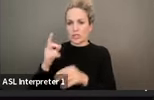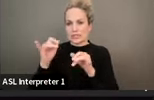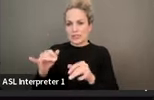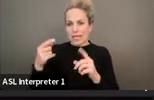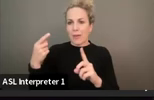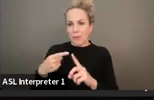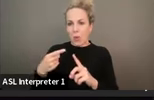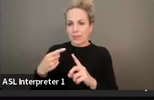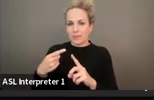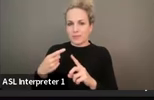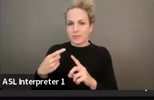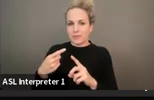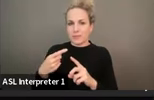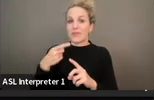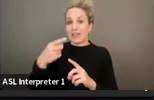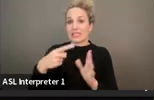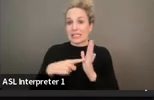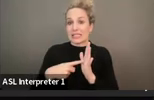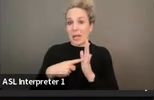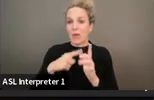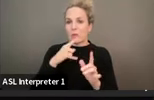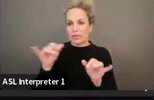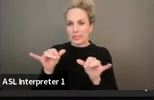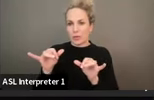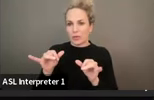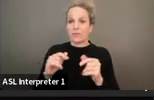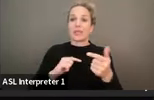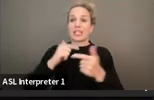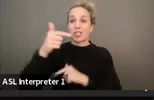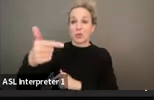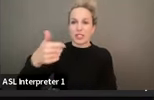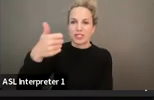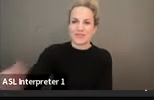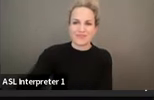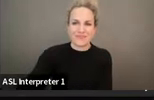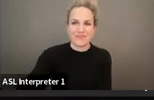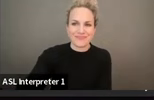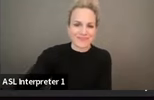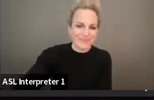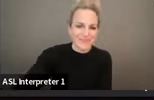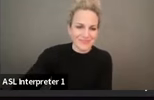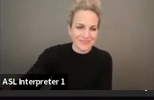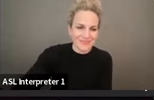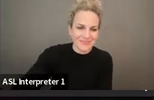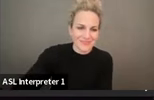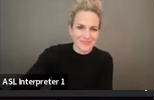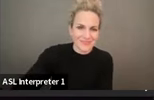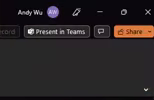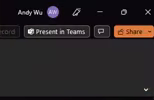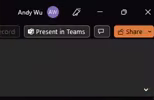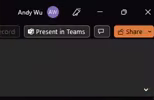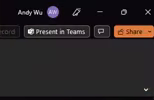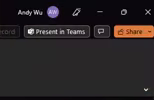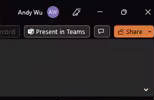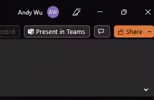point where in this example, it's very, very similar, just not with power wheelchairs. And then we